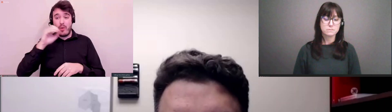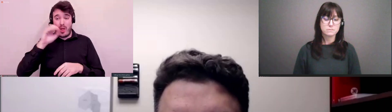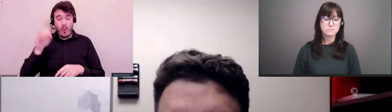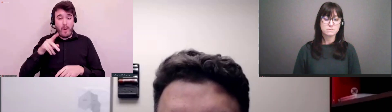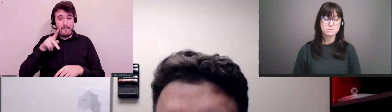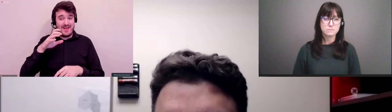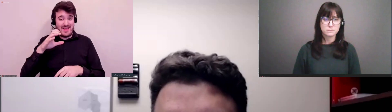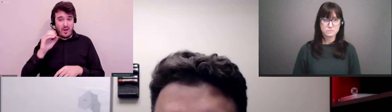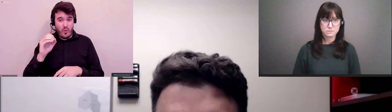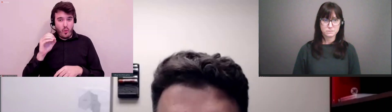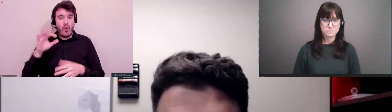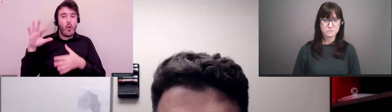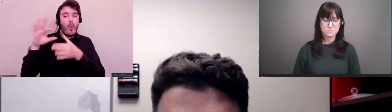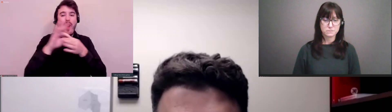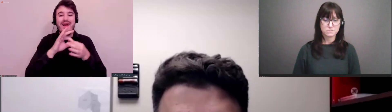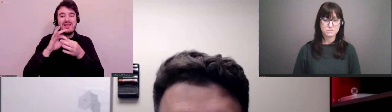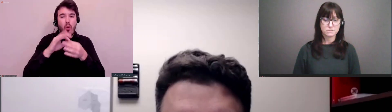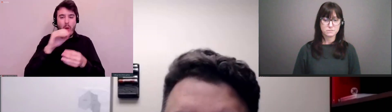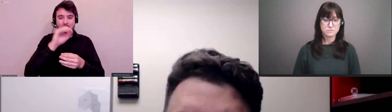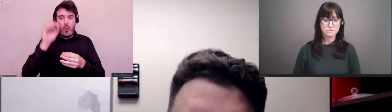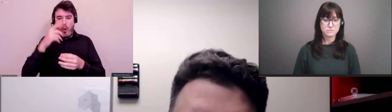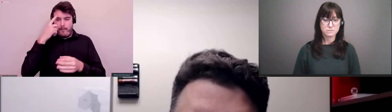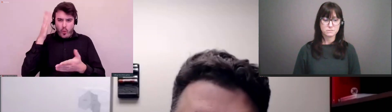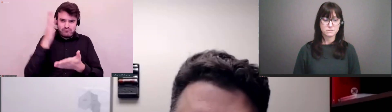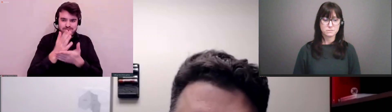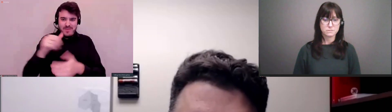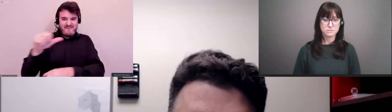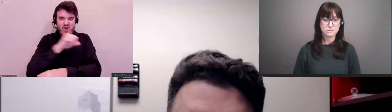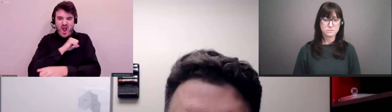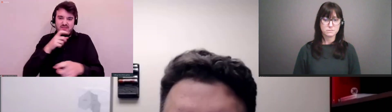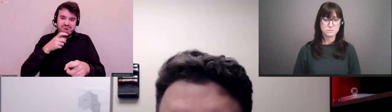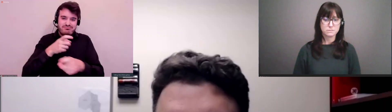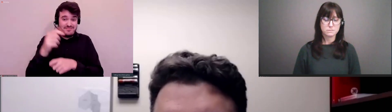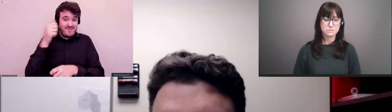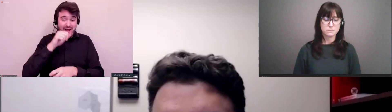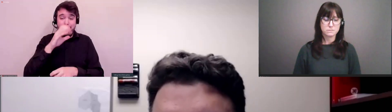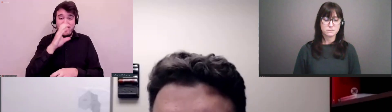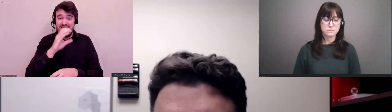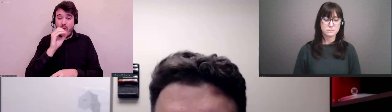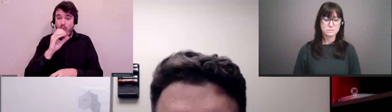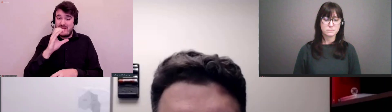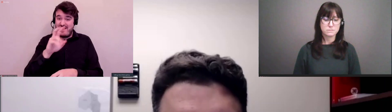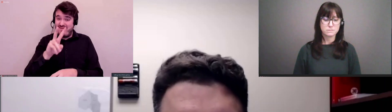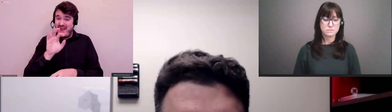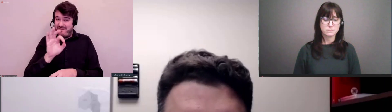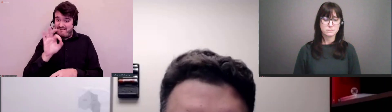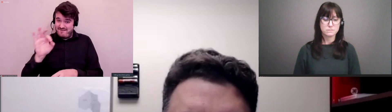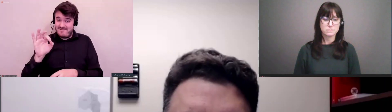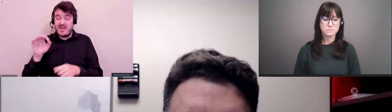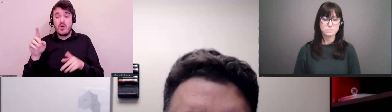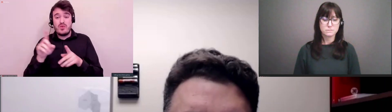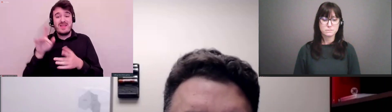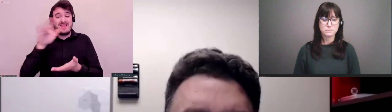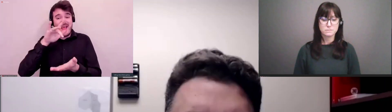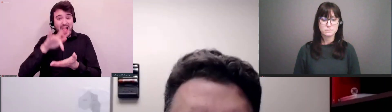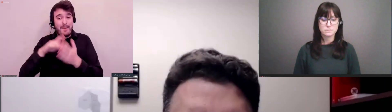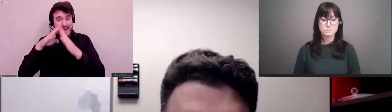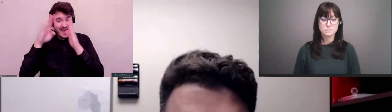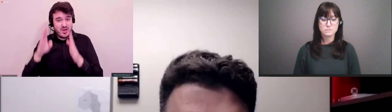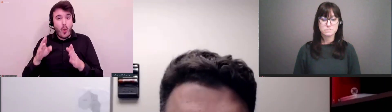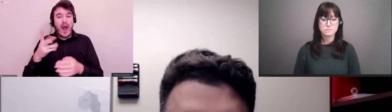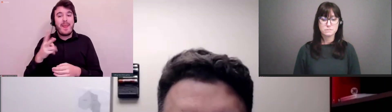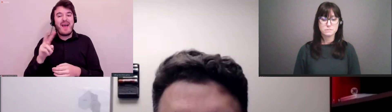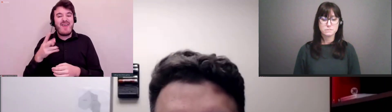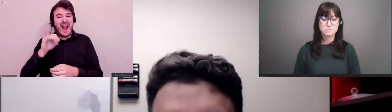fin à la violence faite aux femmes, Interval House of Ottawa et le Centre de ressources de l'Est d'Ottawa ont